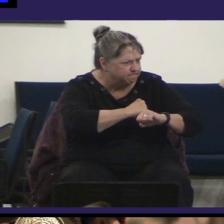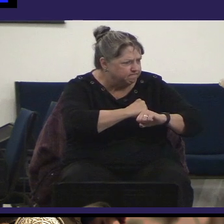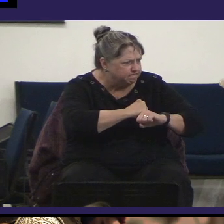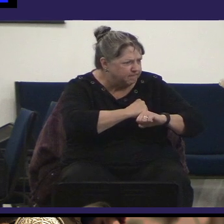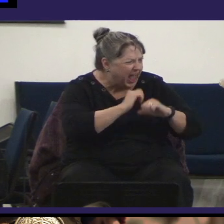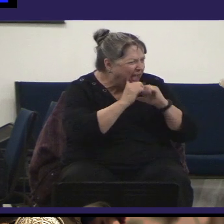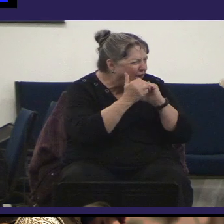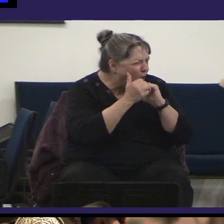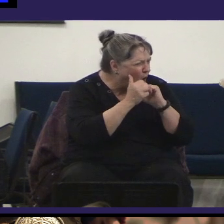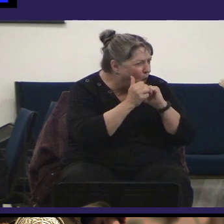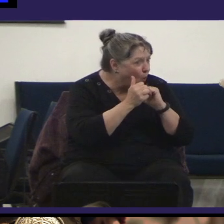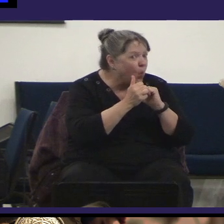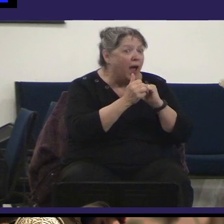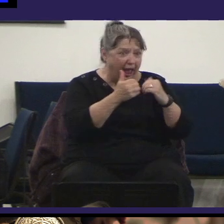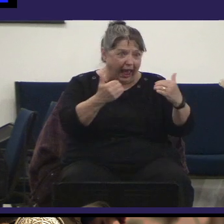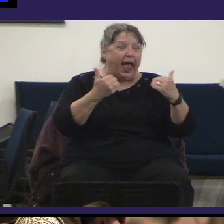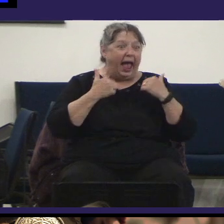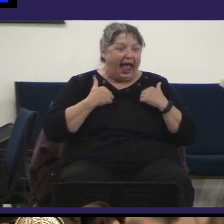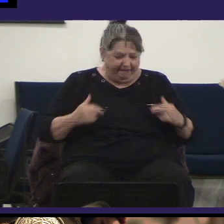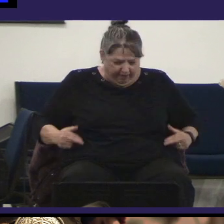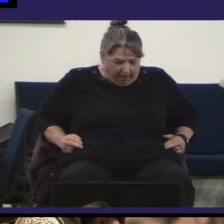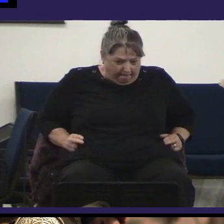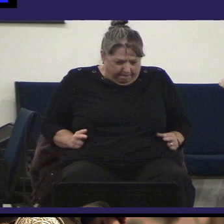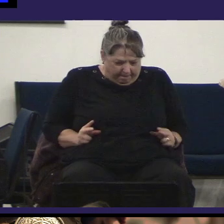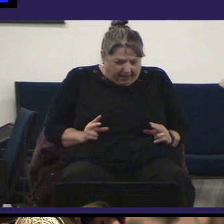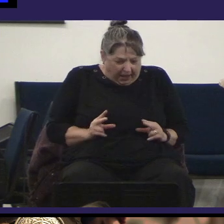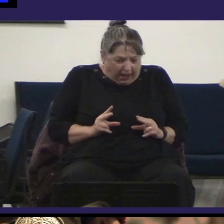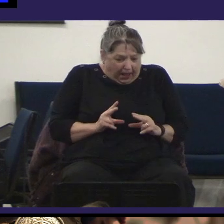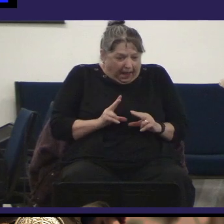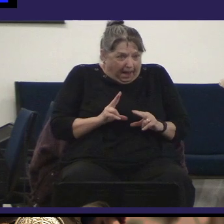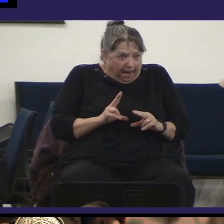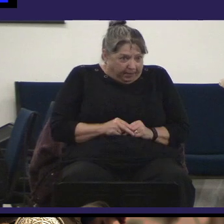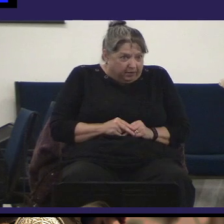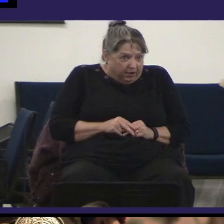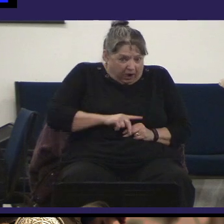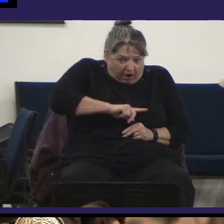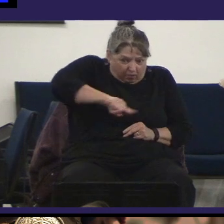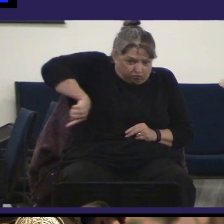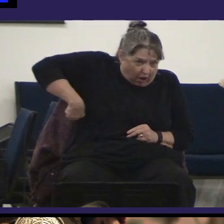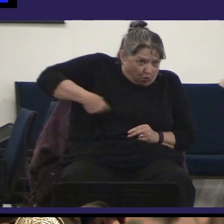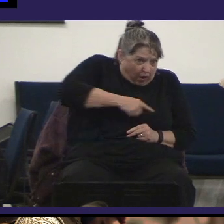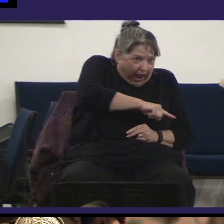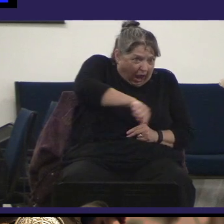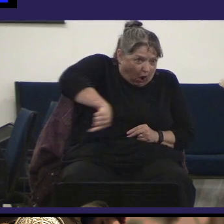with the belt of truth buckled around your waist.